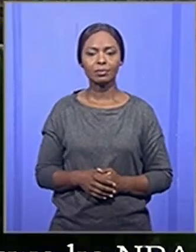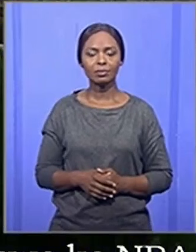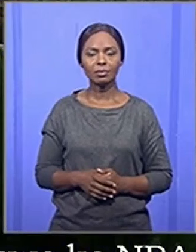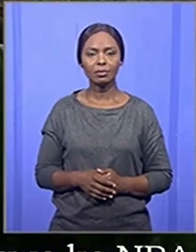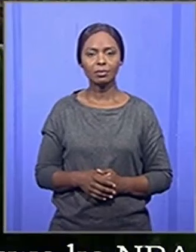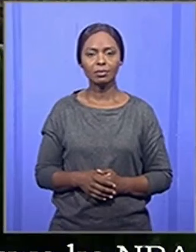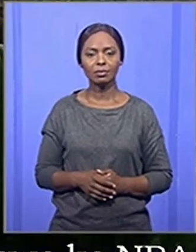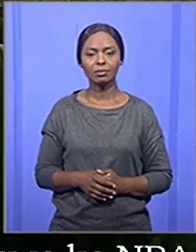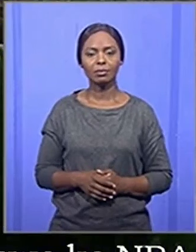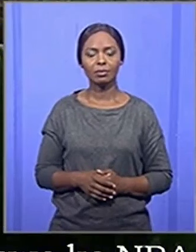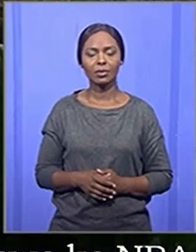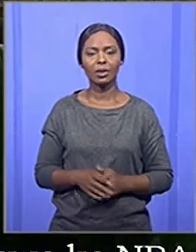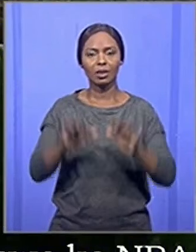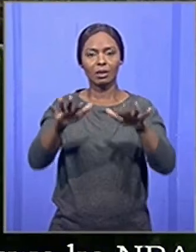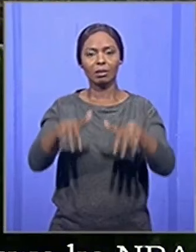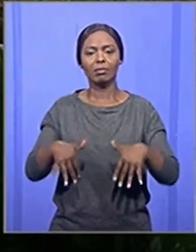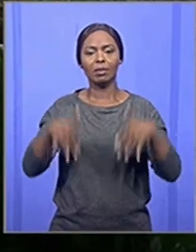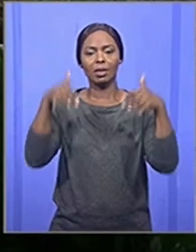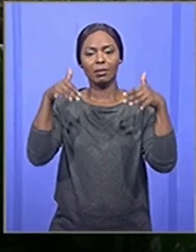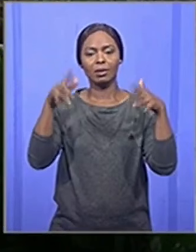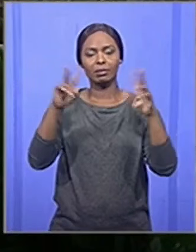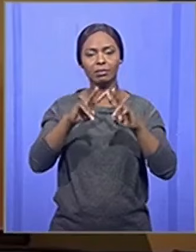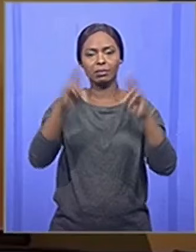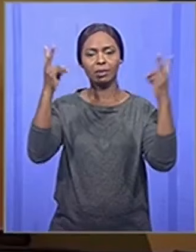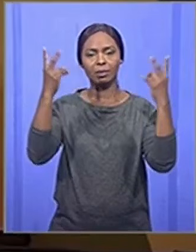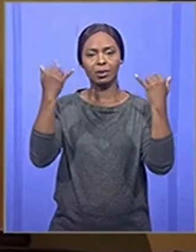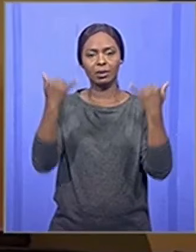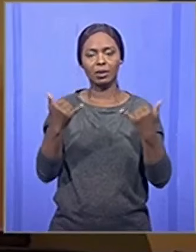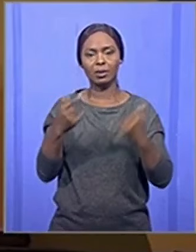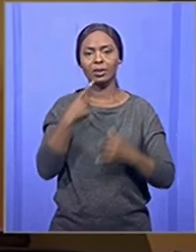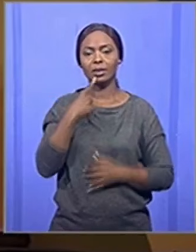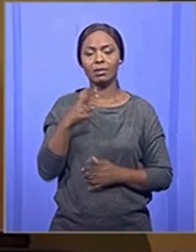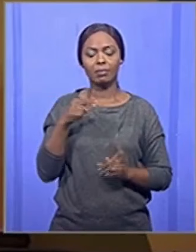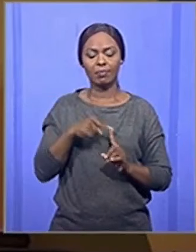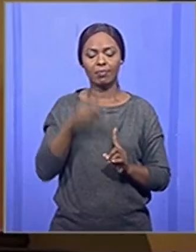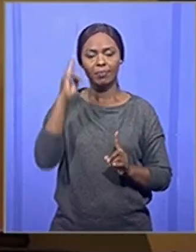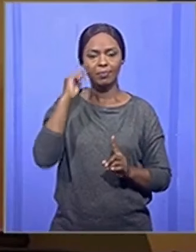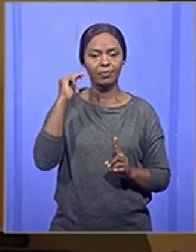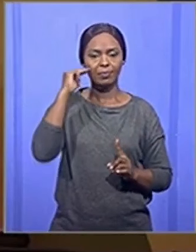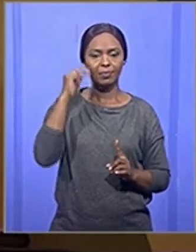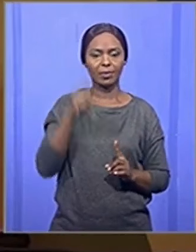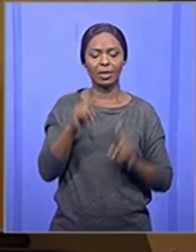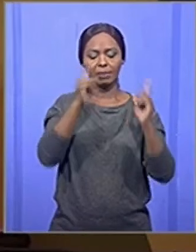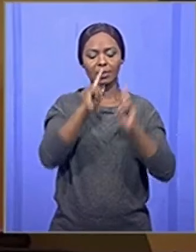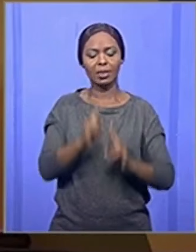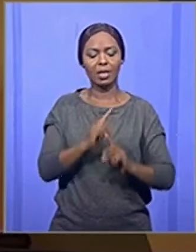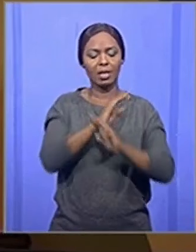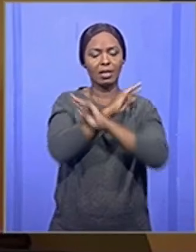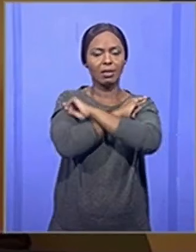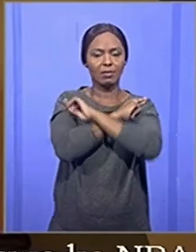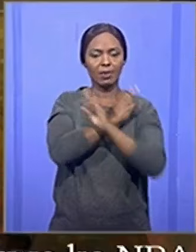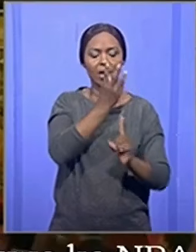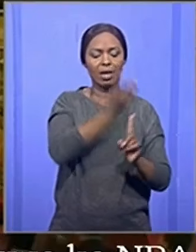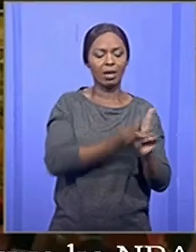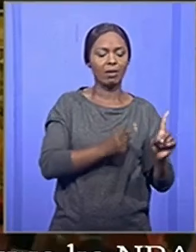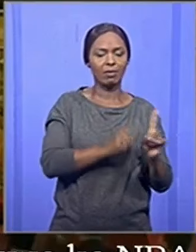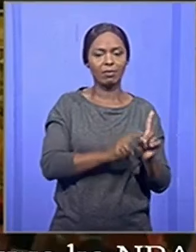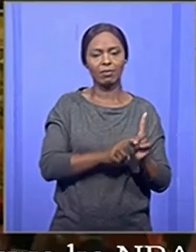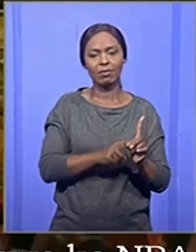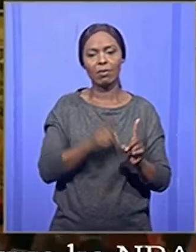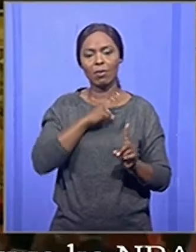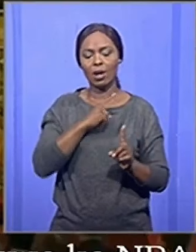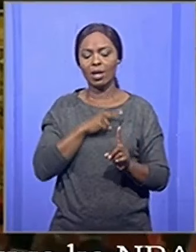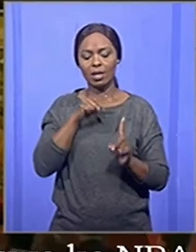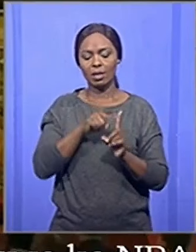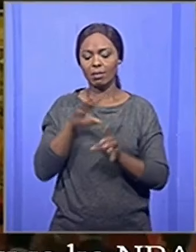Tlaleho ya moraorao ya Parlamente e fapane le ya sethathong ya hore Mapisa-Nqakula o matsatsing a ikgethang a phomolo ho sebetsana le